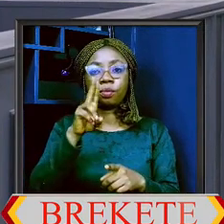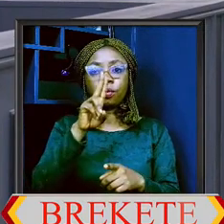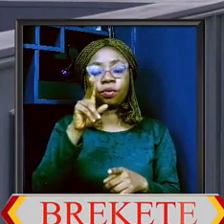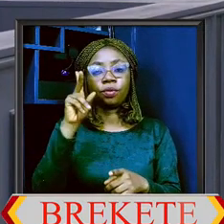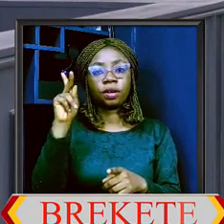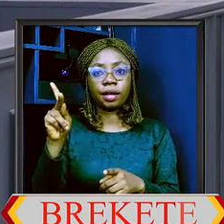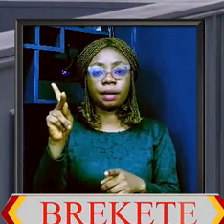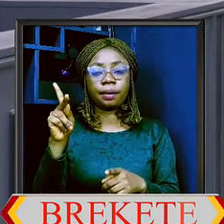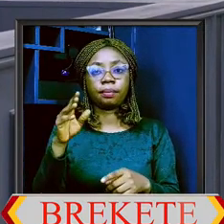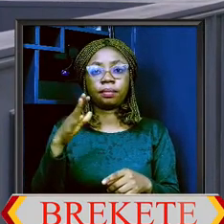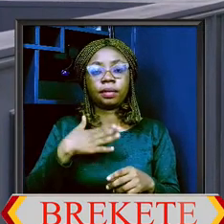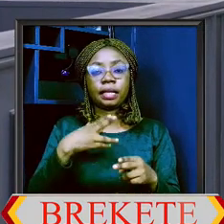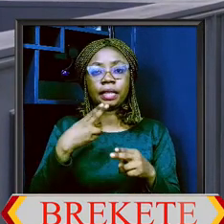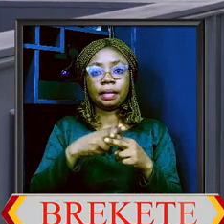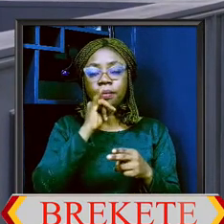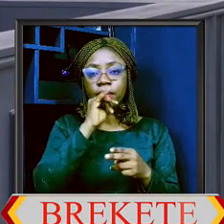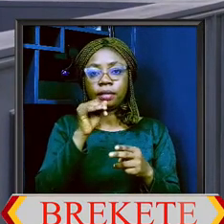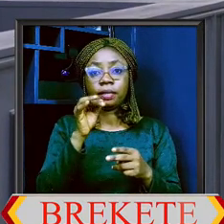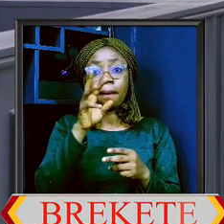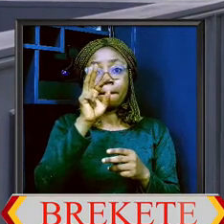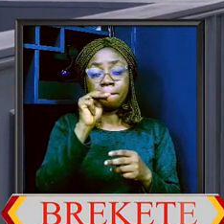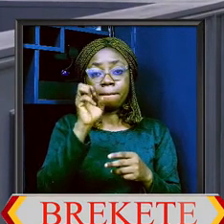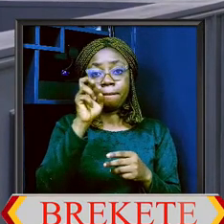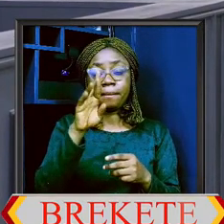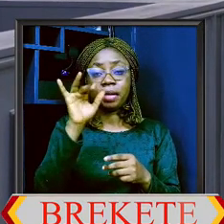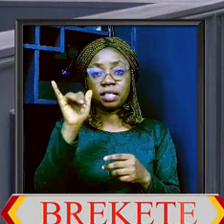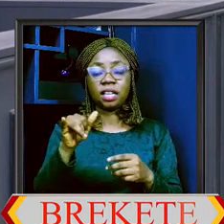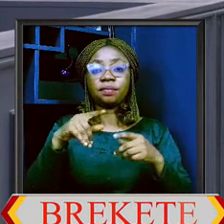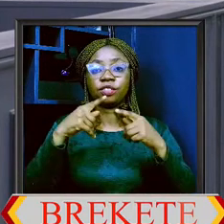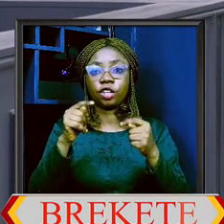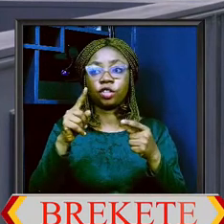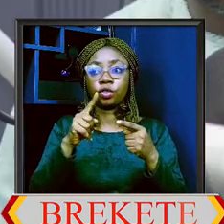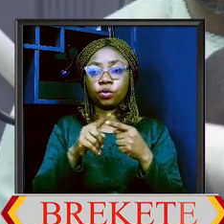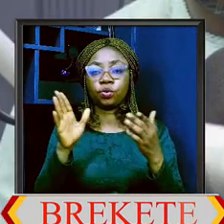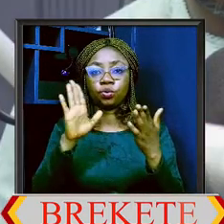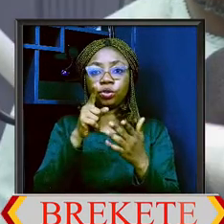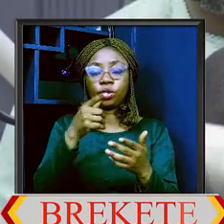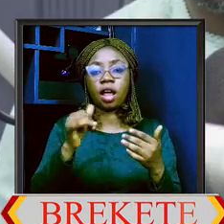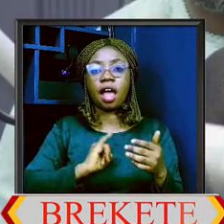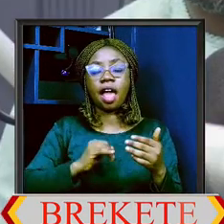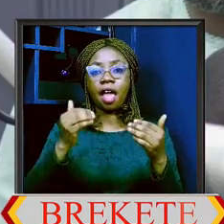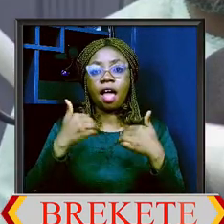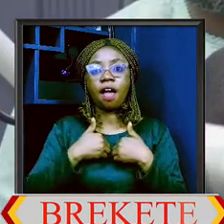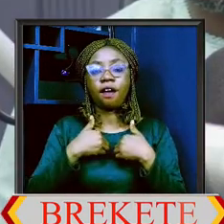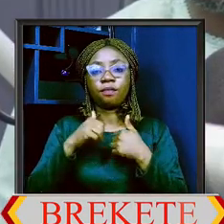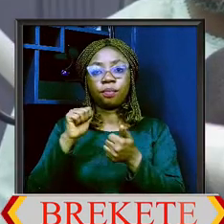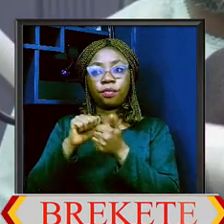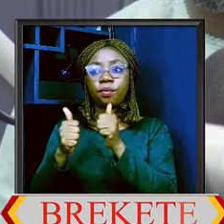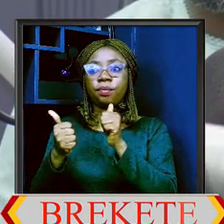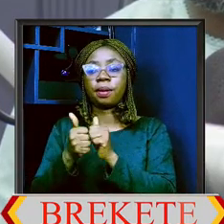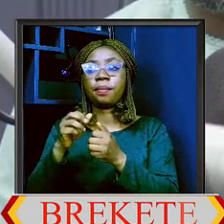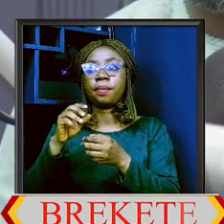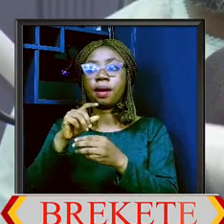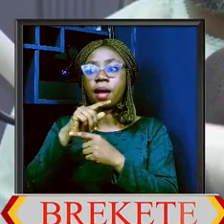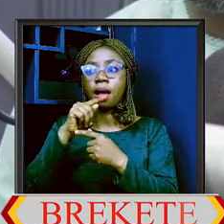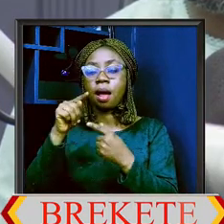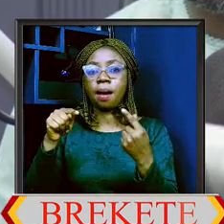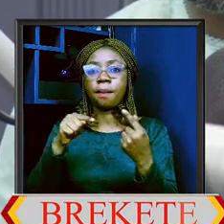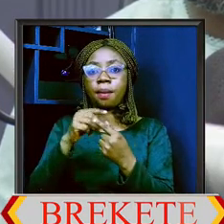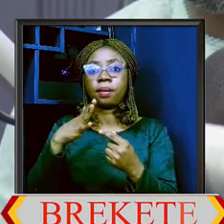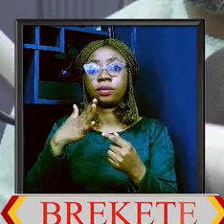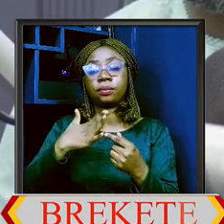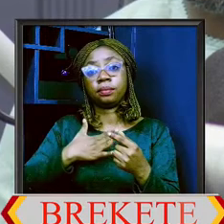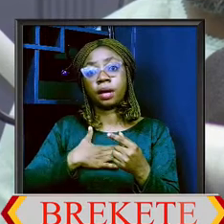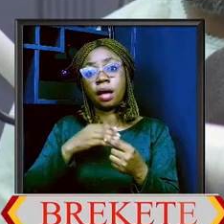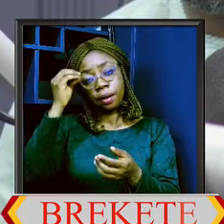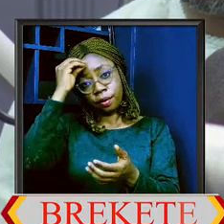Mercy mer sorry I've been trying to reach you since I've got an issue concerning my late partner that passed away